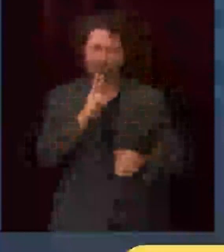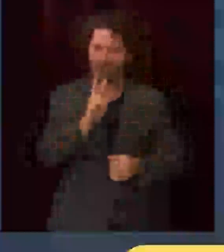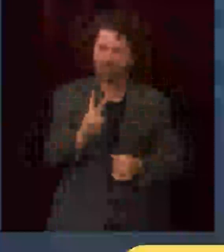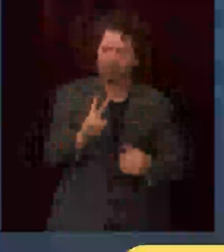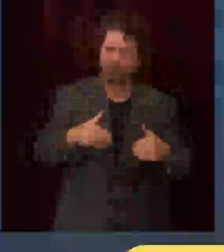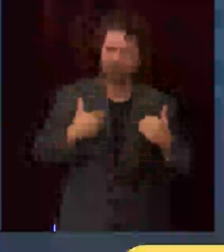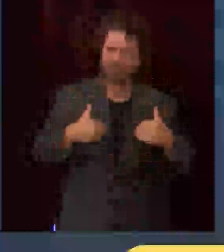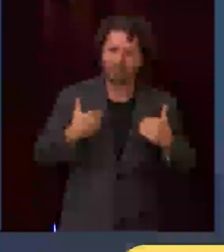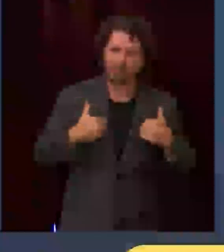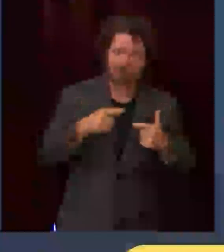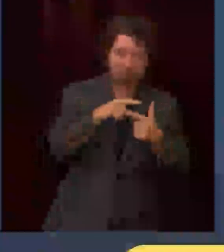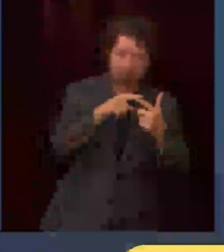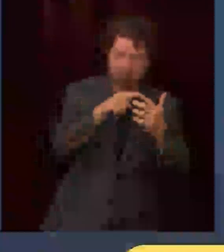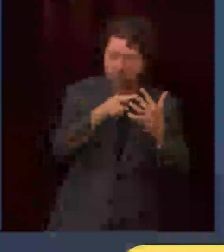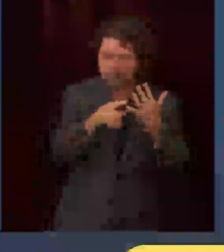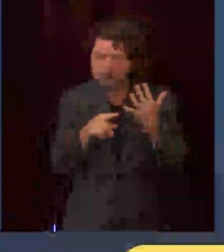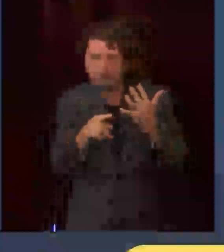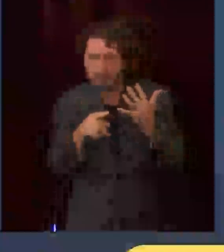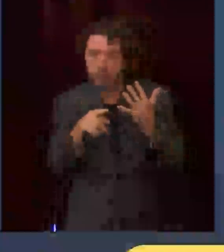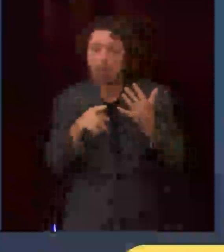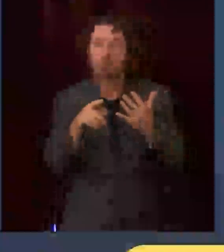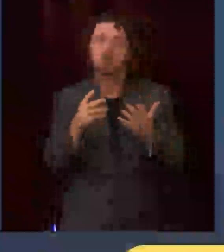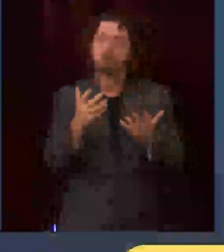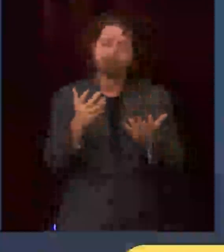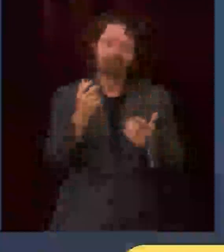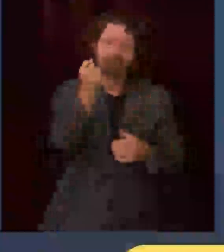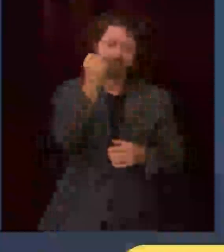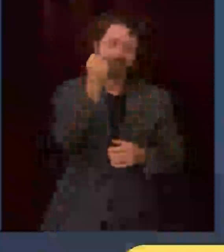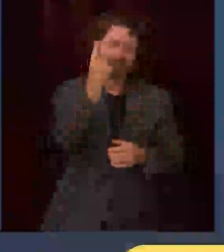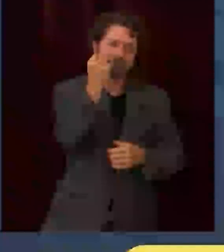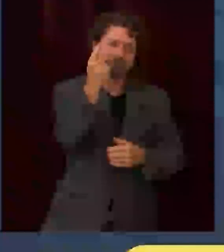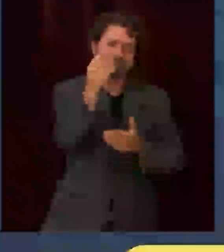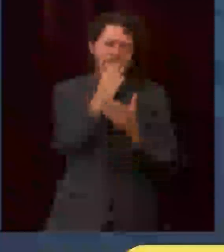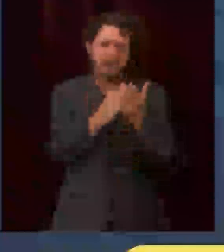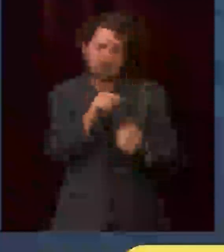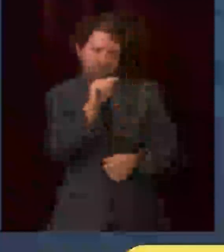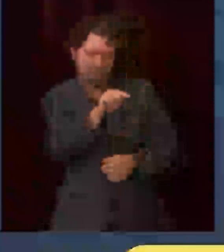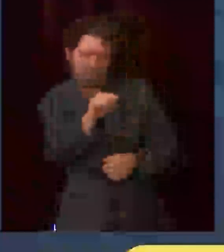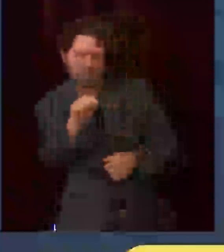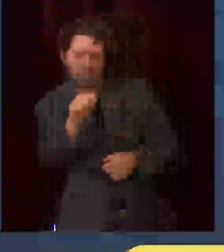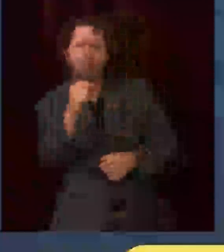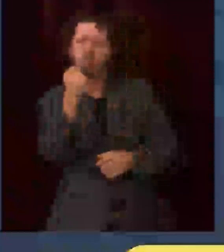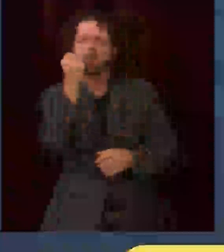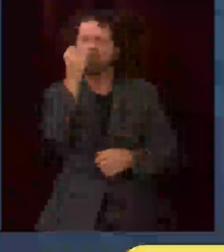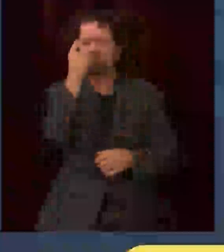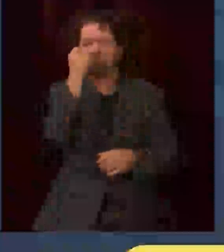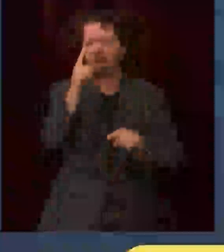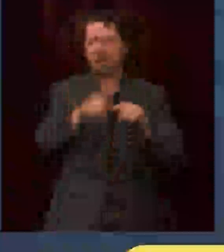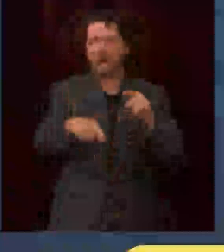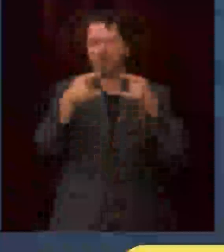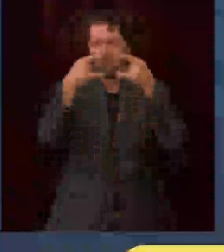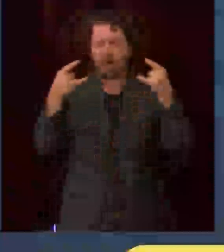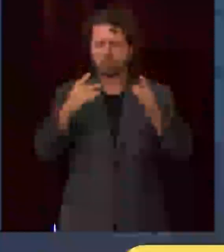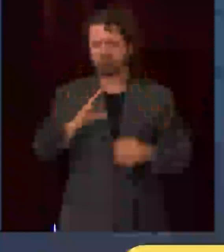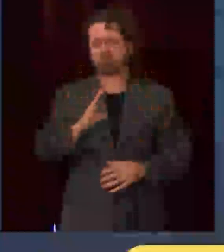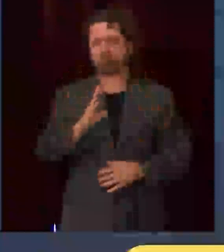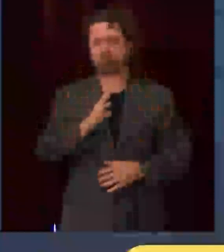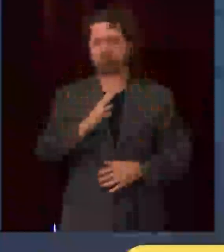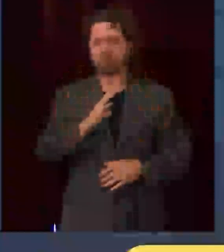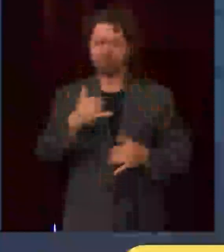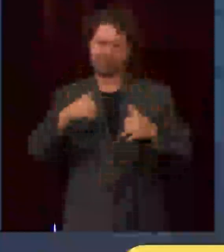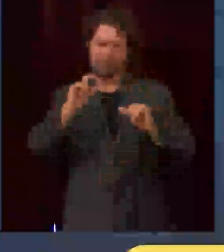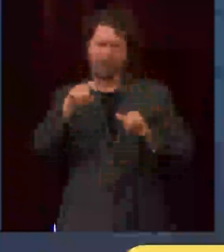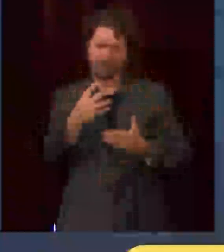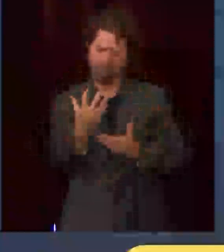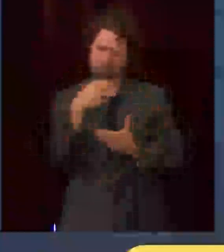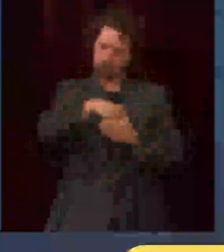members can't wear them all the time. And again, I'll just finish off with saying that this is one of many other things. The physical distancing